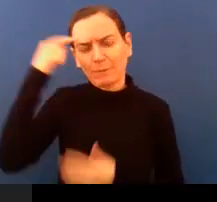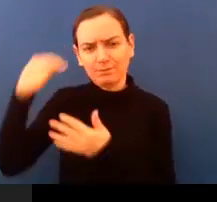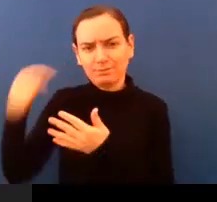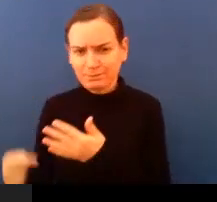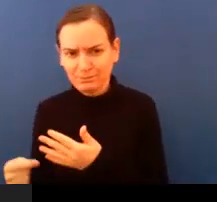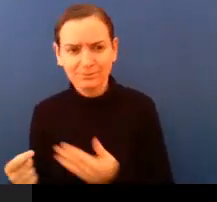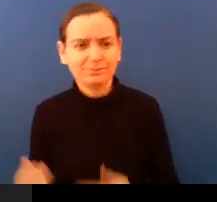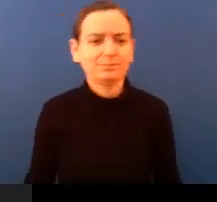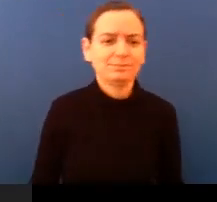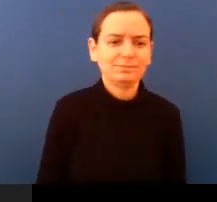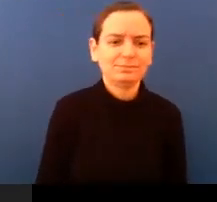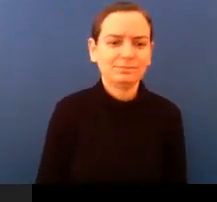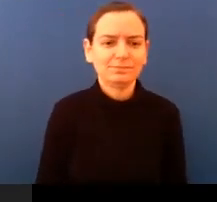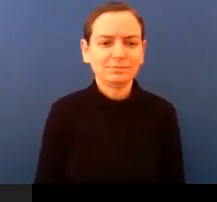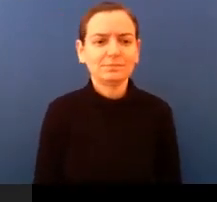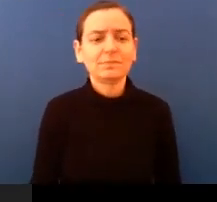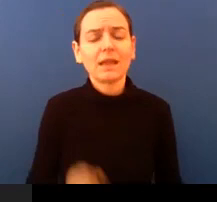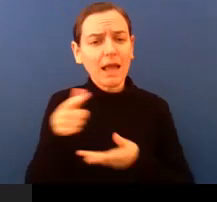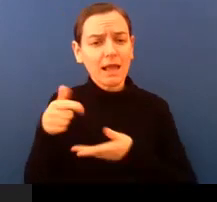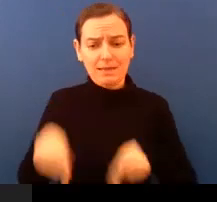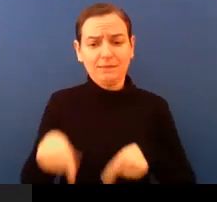is step 100, not step 1.